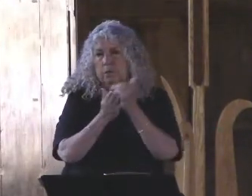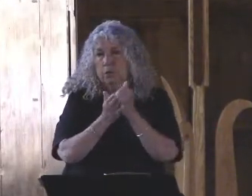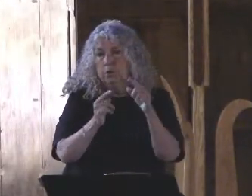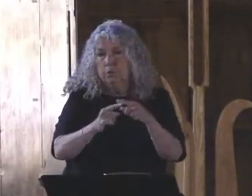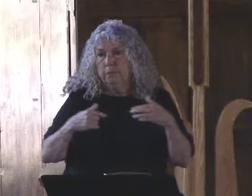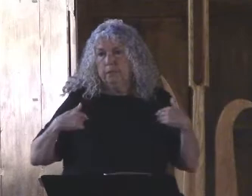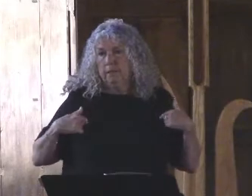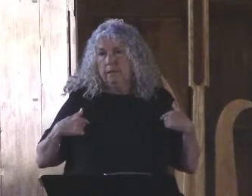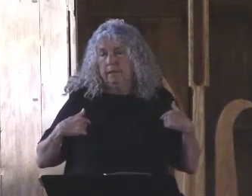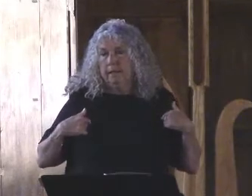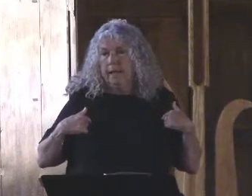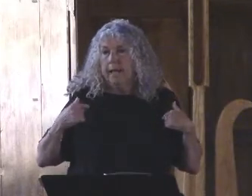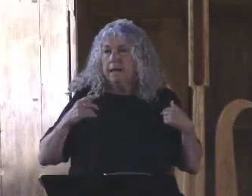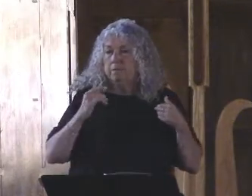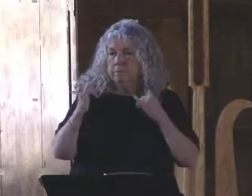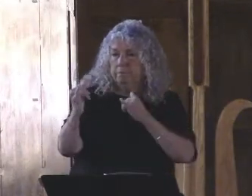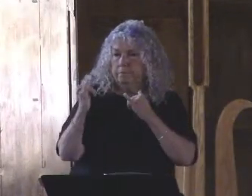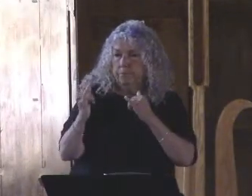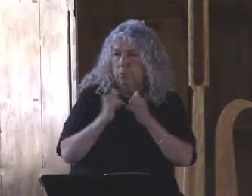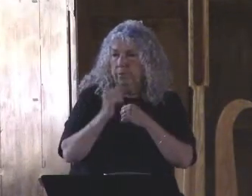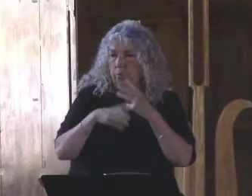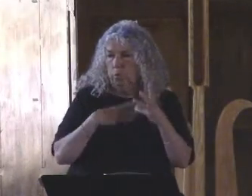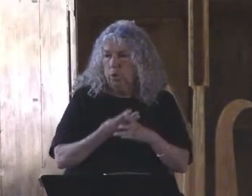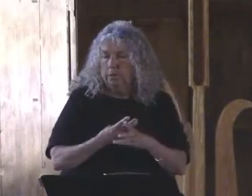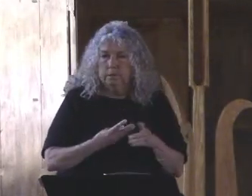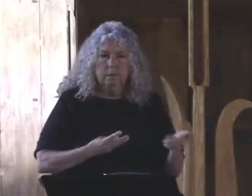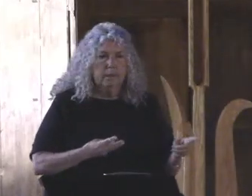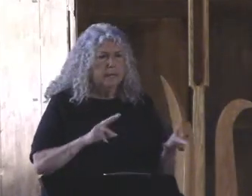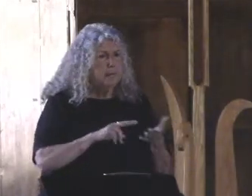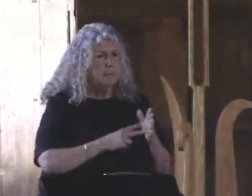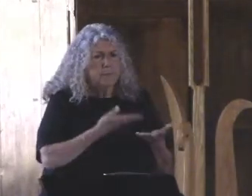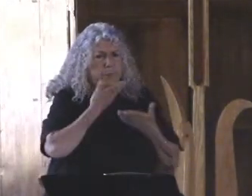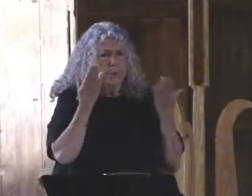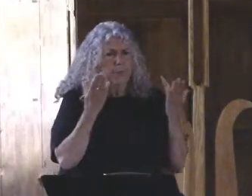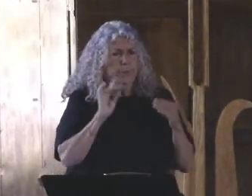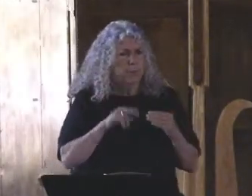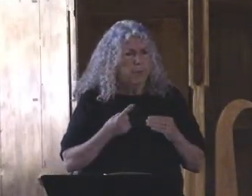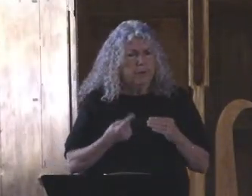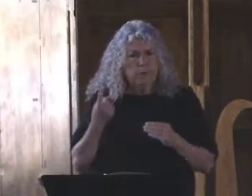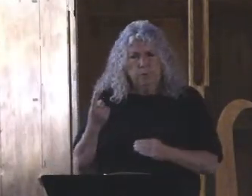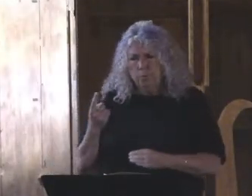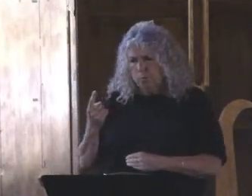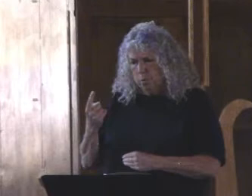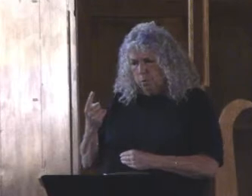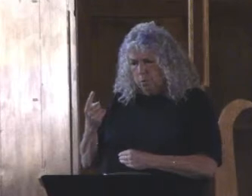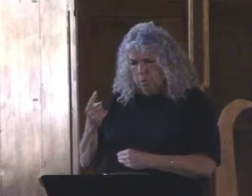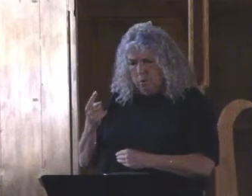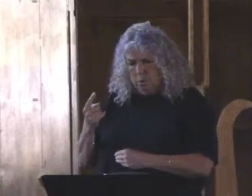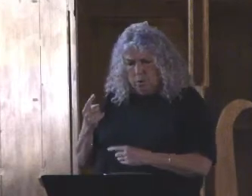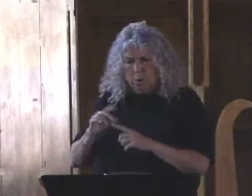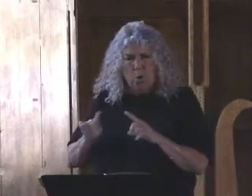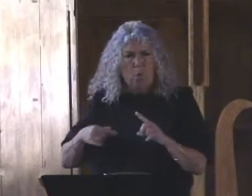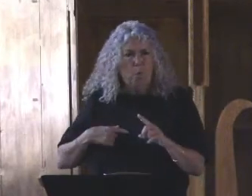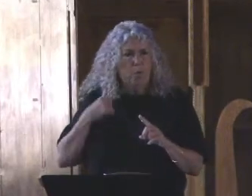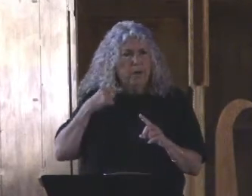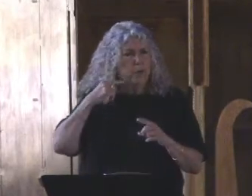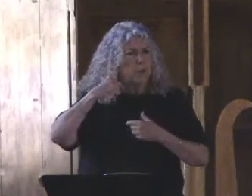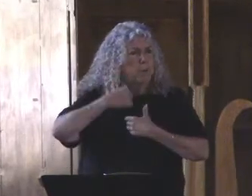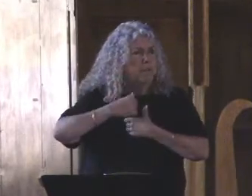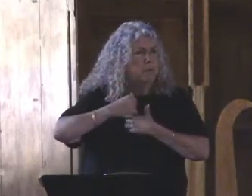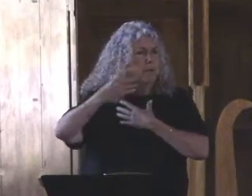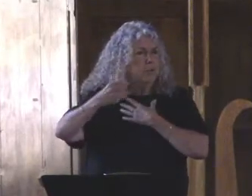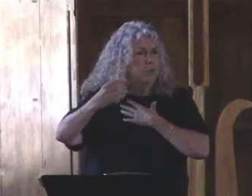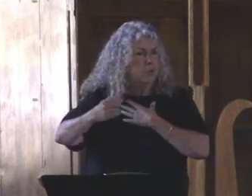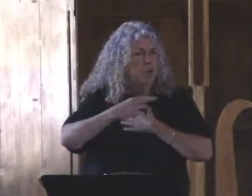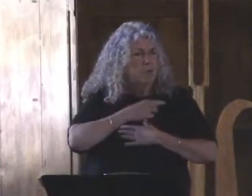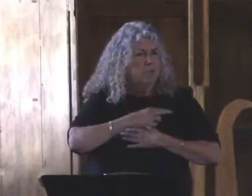me and I to the world. It means nothing whether one bothers with the externals of religion